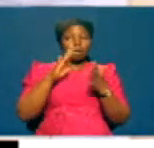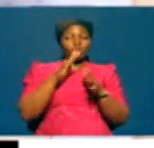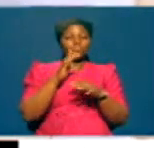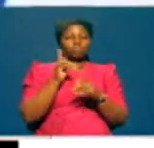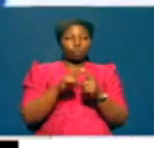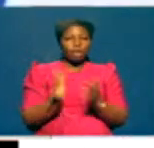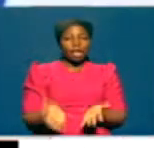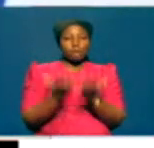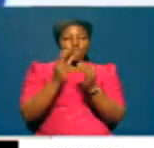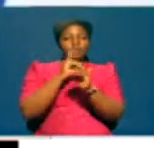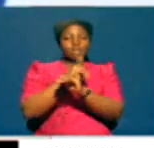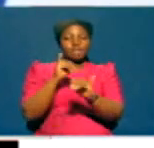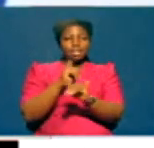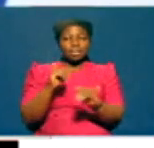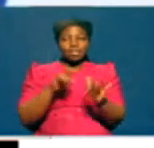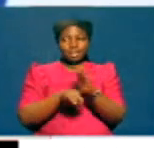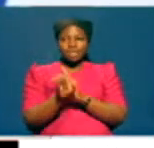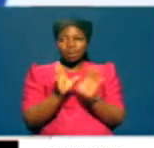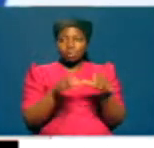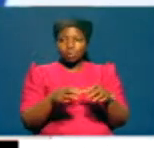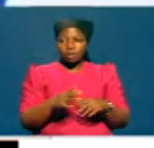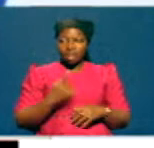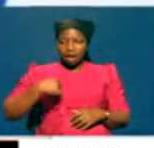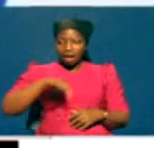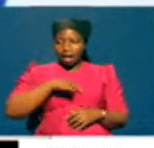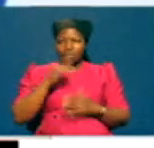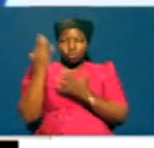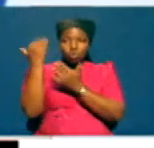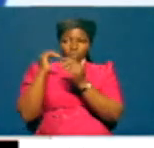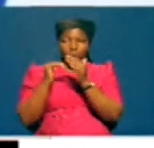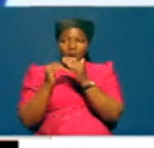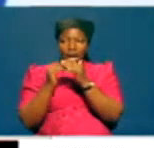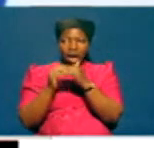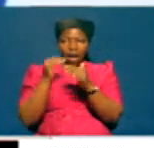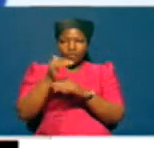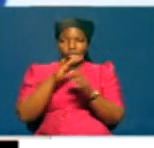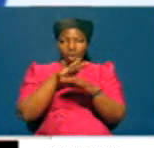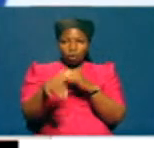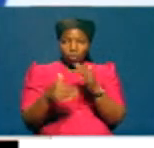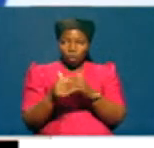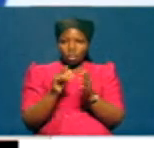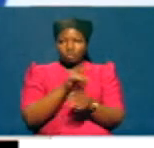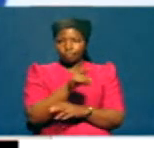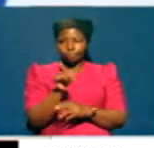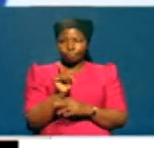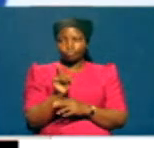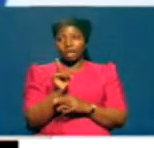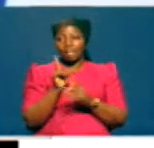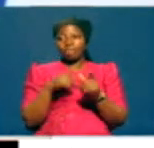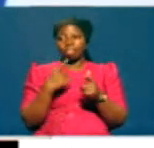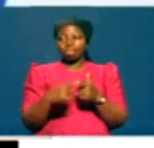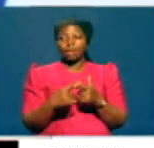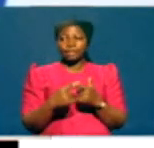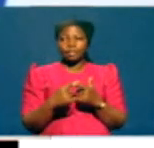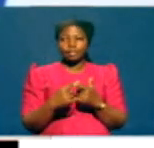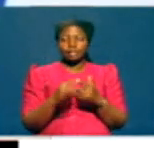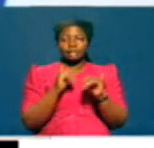the community. And we hope that after all this, that the situation of wash in these communities will